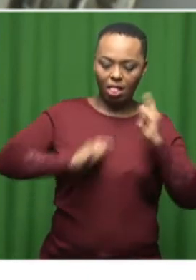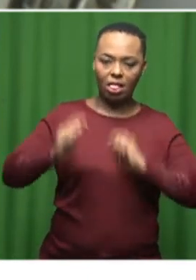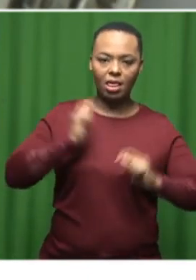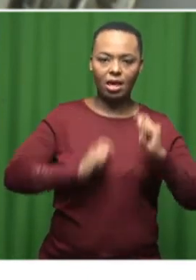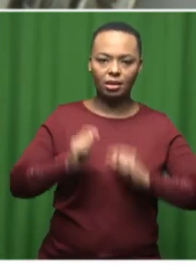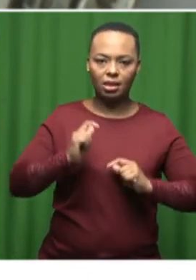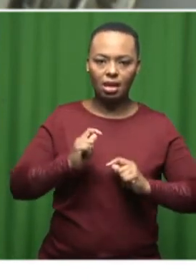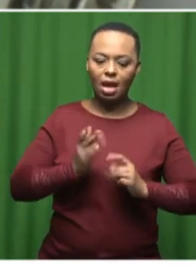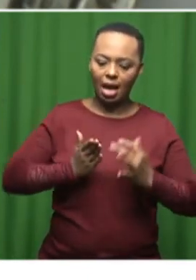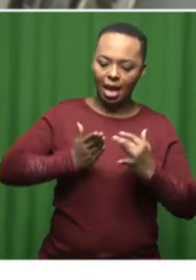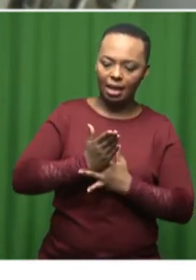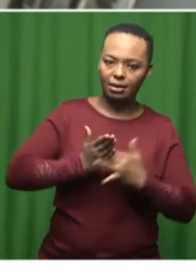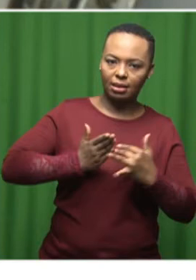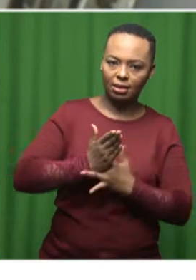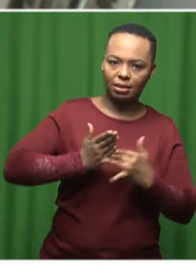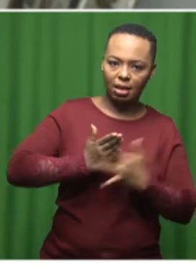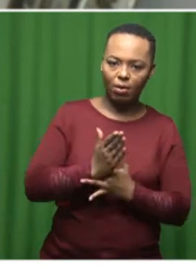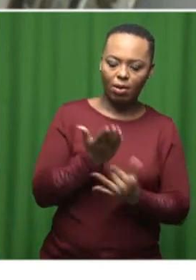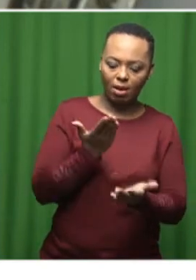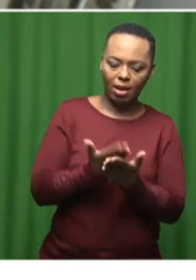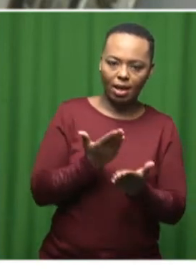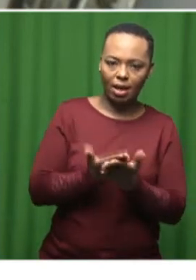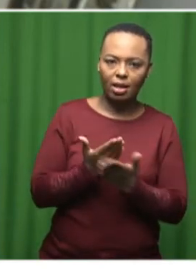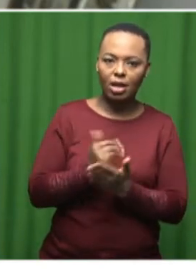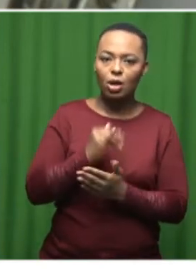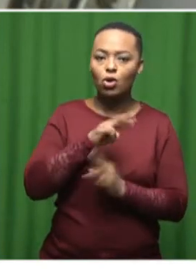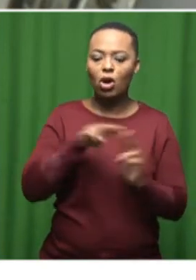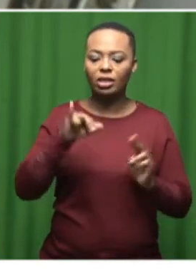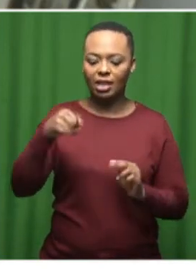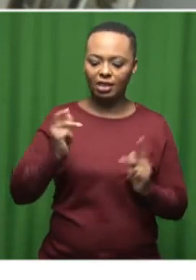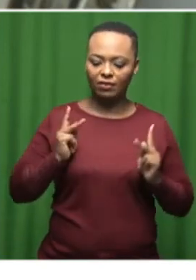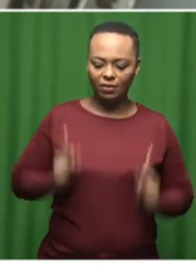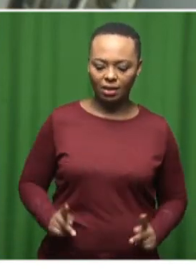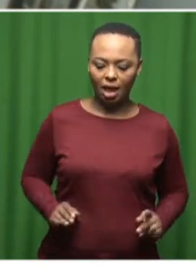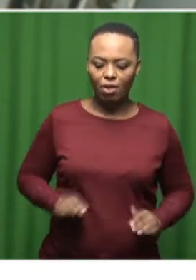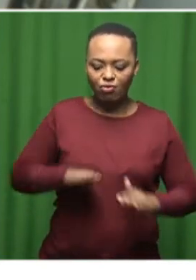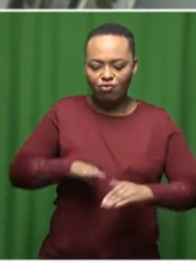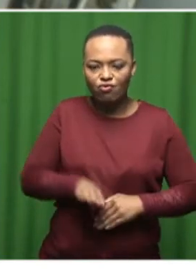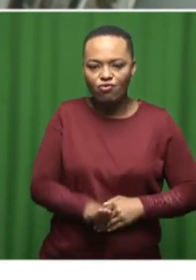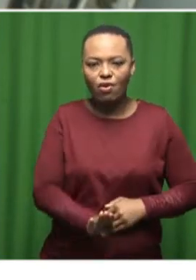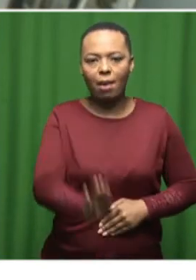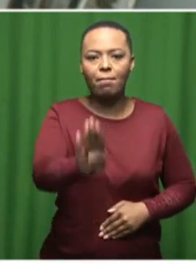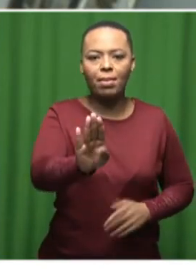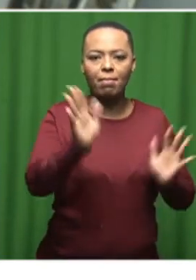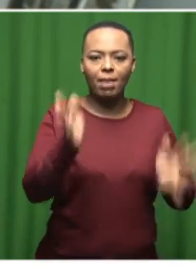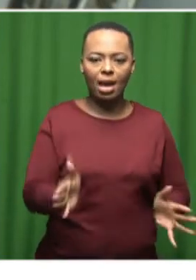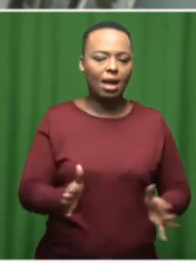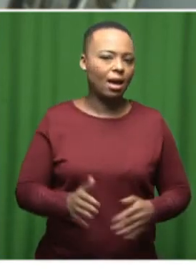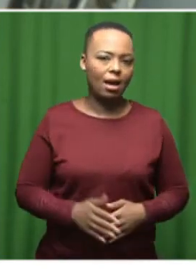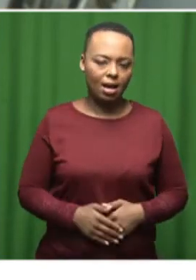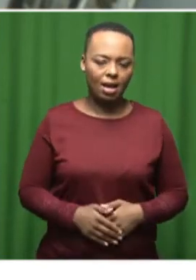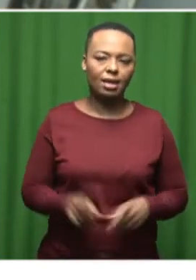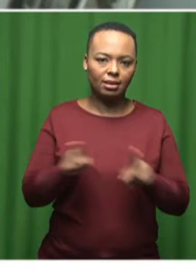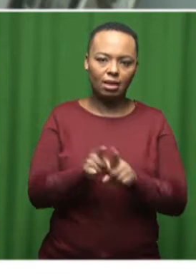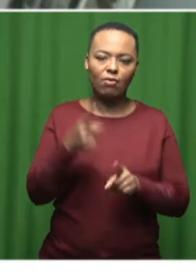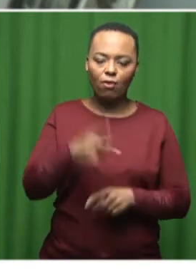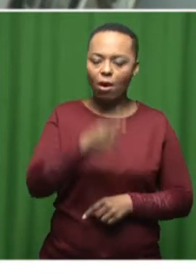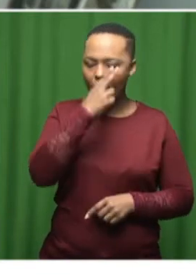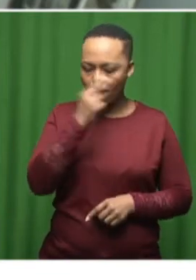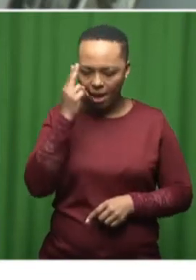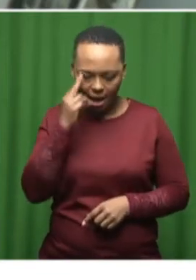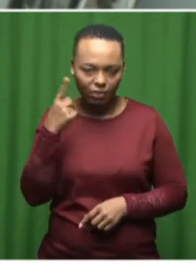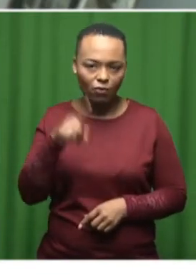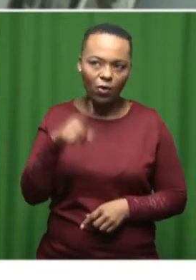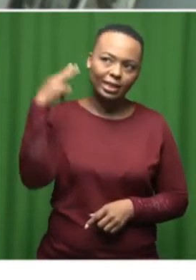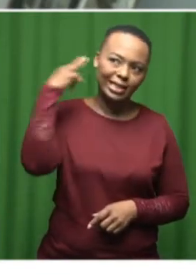more accessible, not just physical ramps. We look at, in particular, also for blind, for